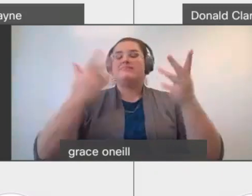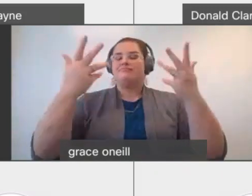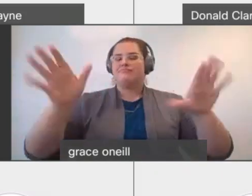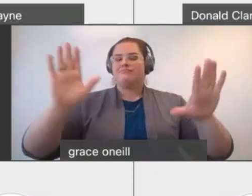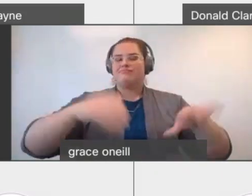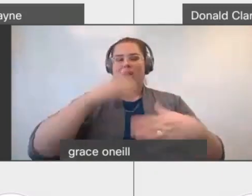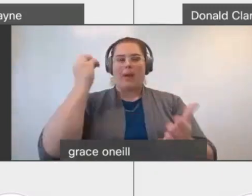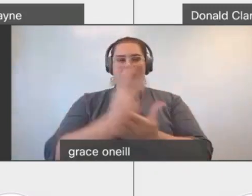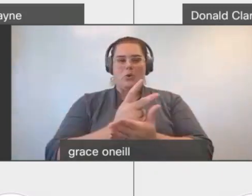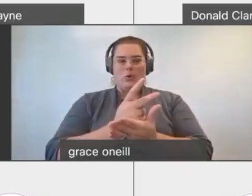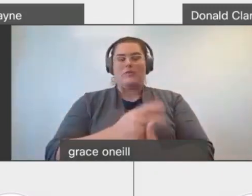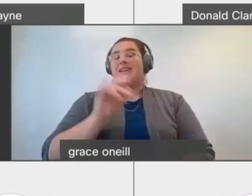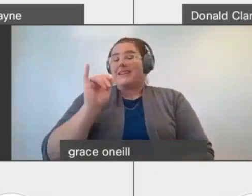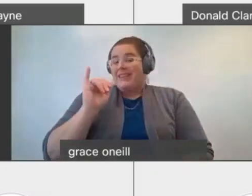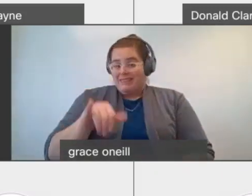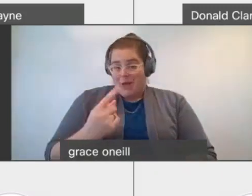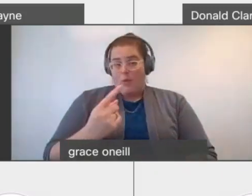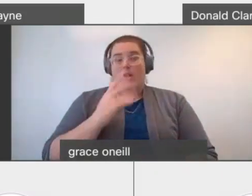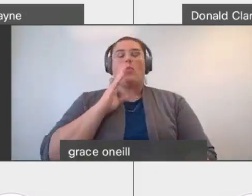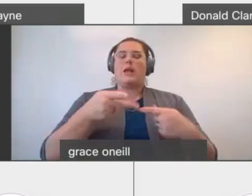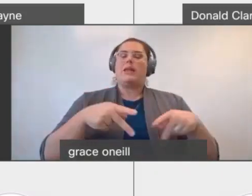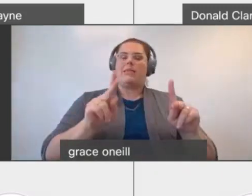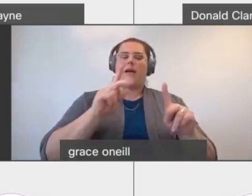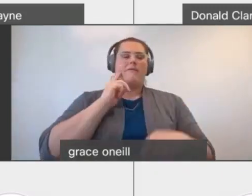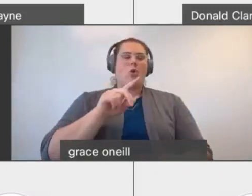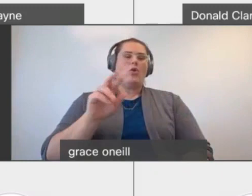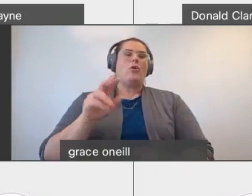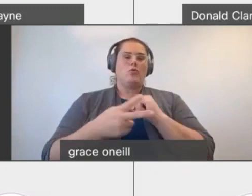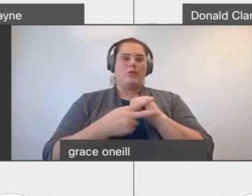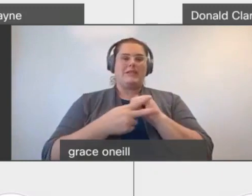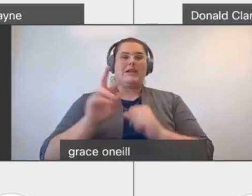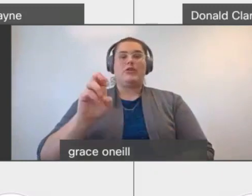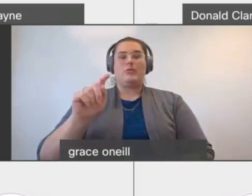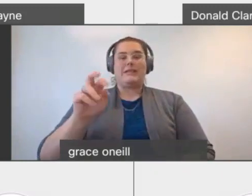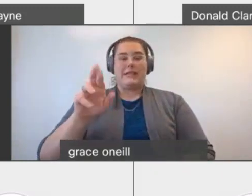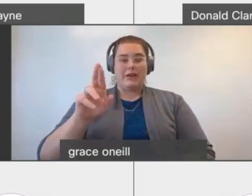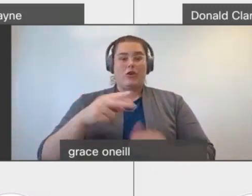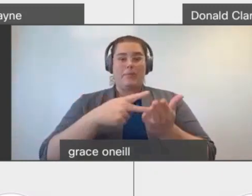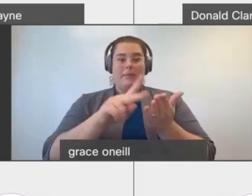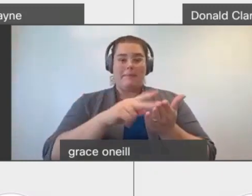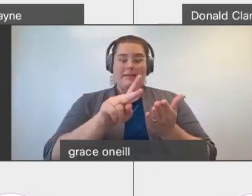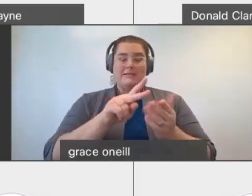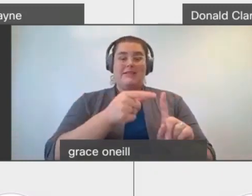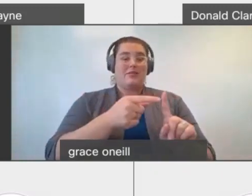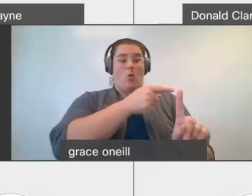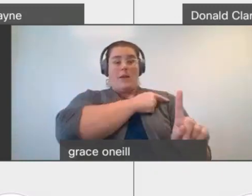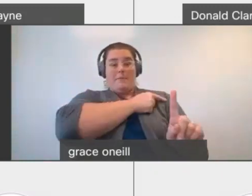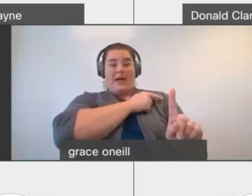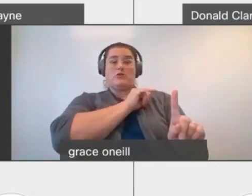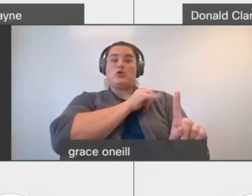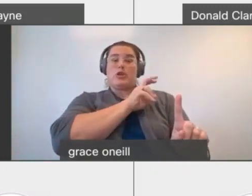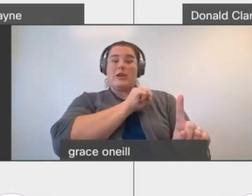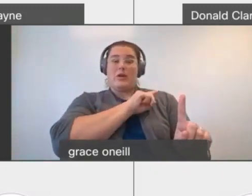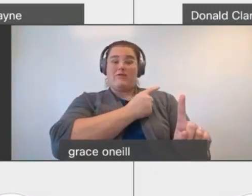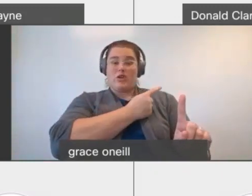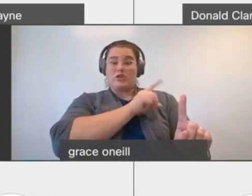And that's the one that will allow for retainer payments retroactive to January 1, 2021. It's the same